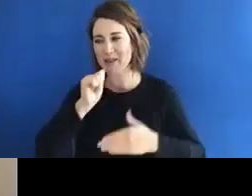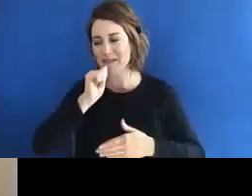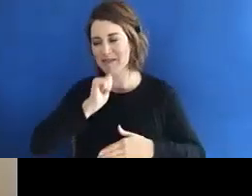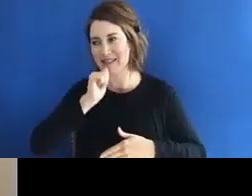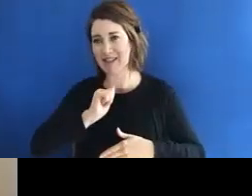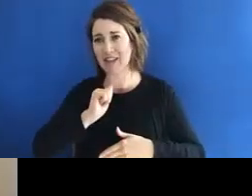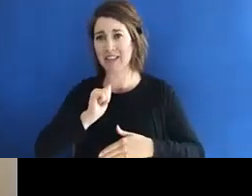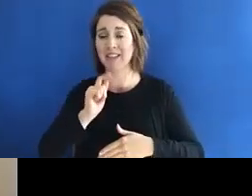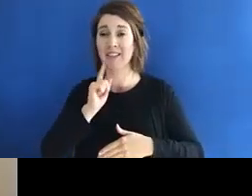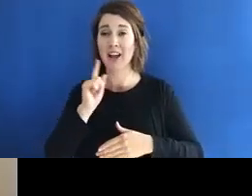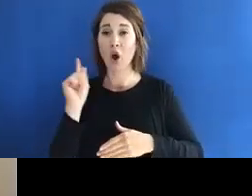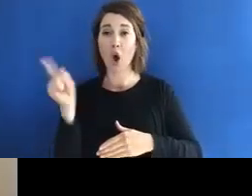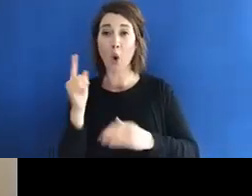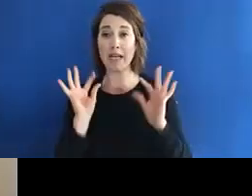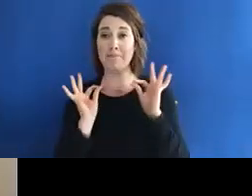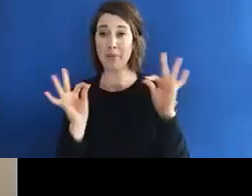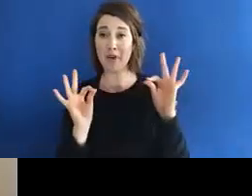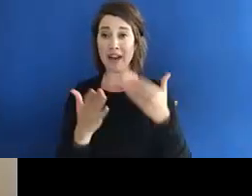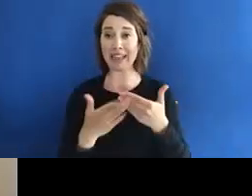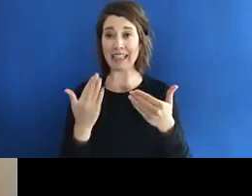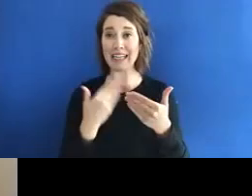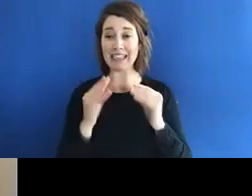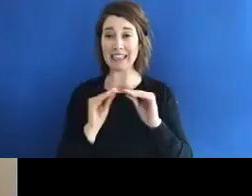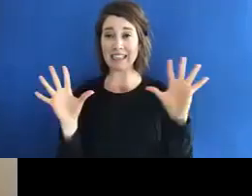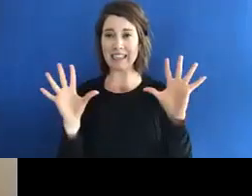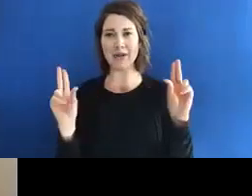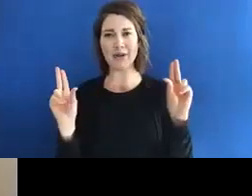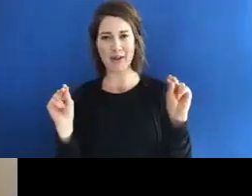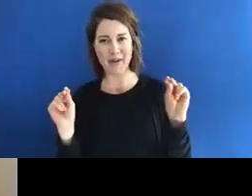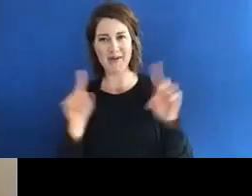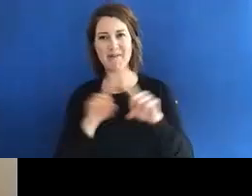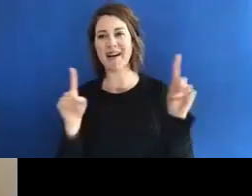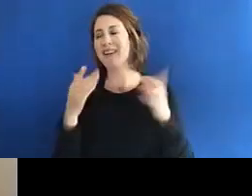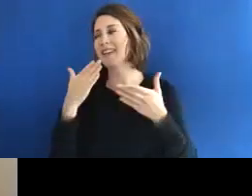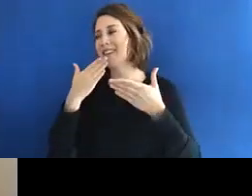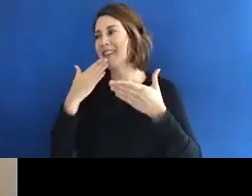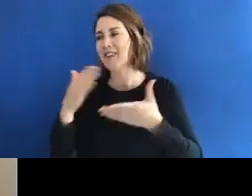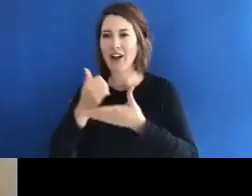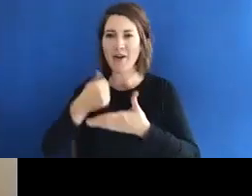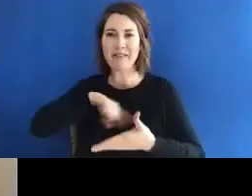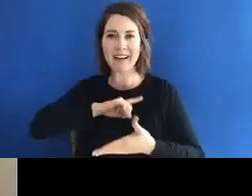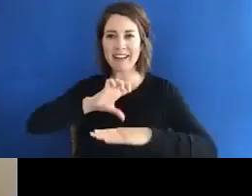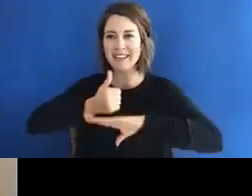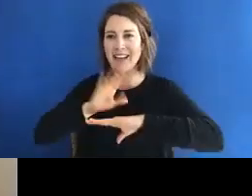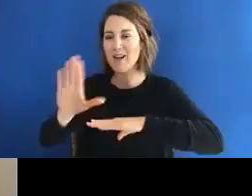smooth sailing. So thank you for helping us create your new user accounts, add permissions to your